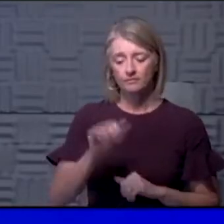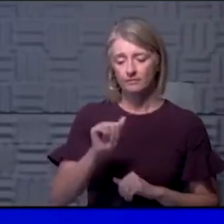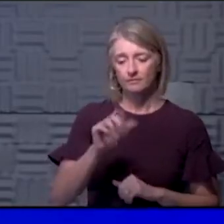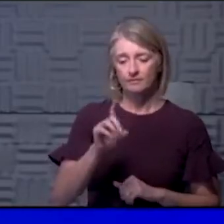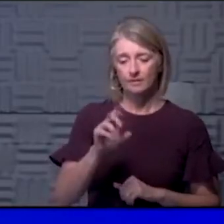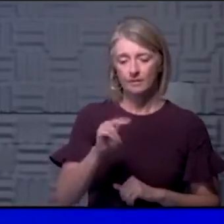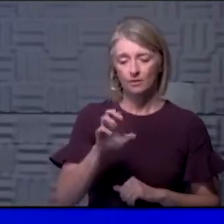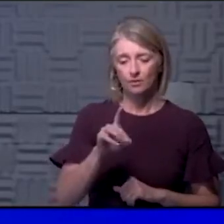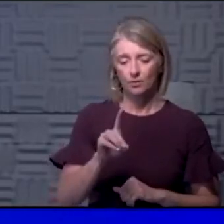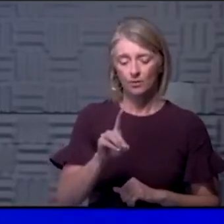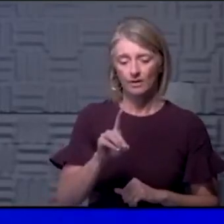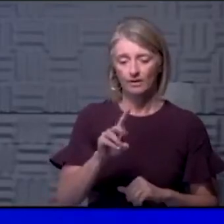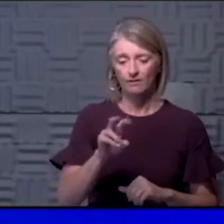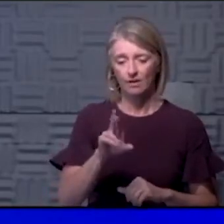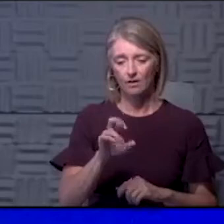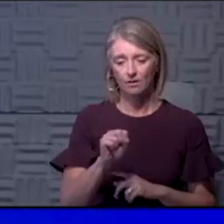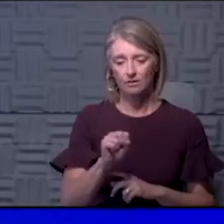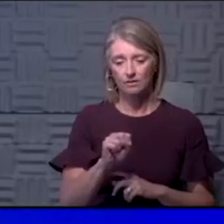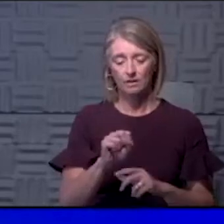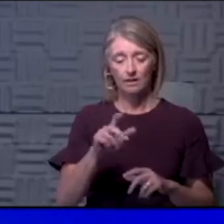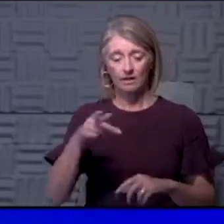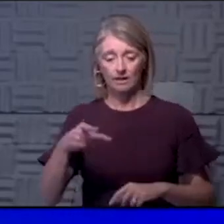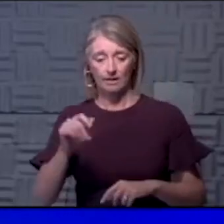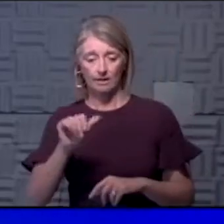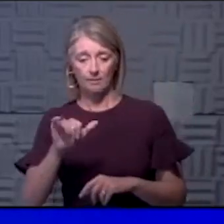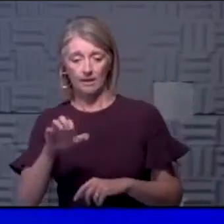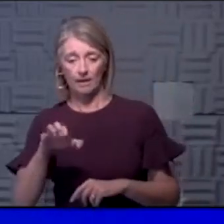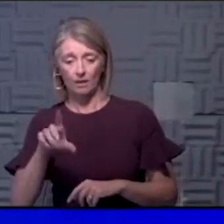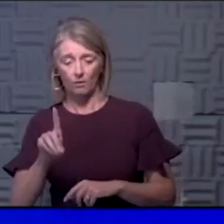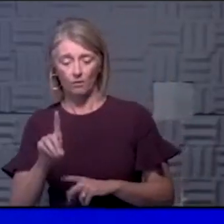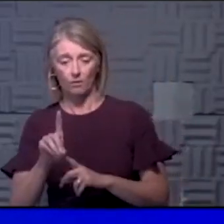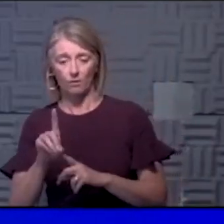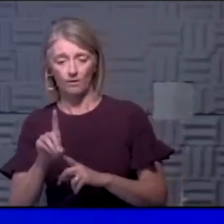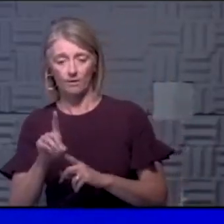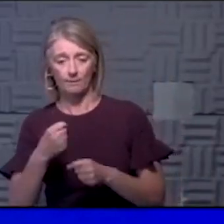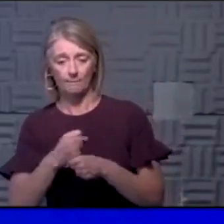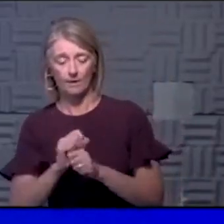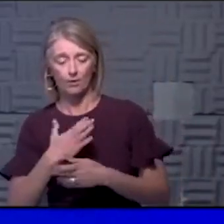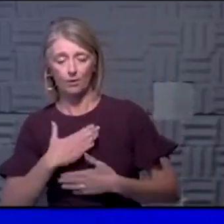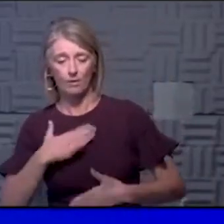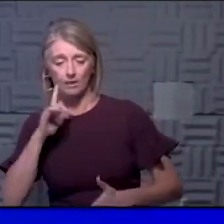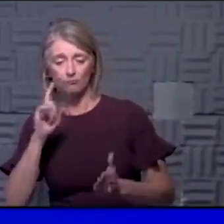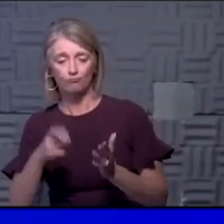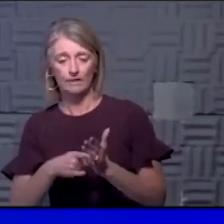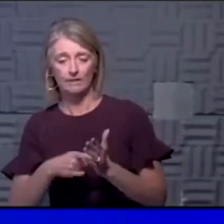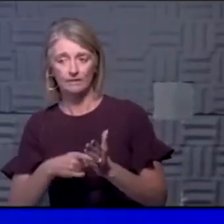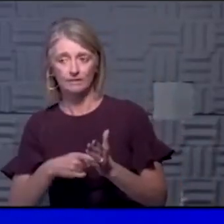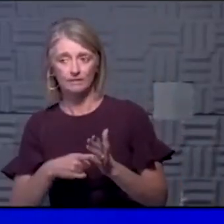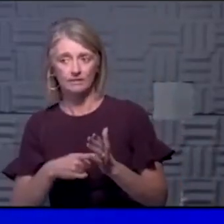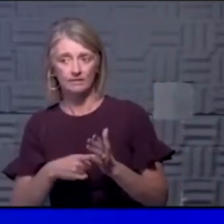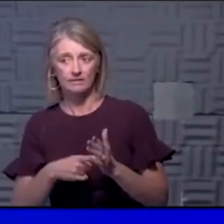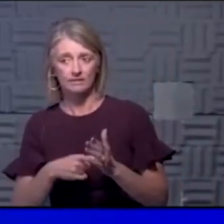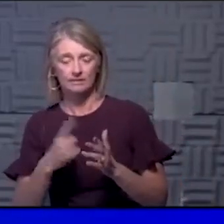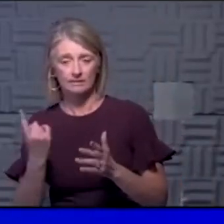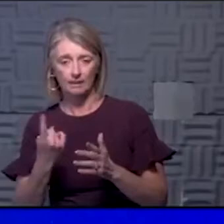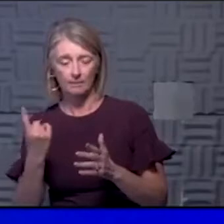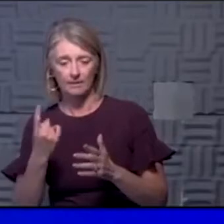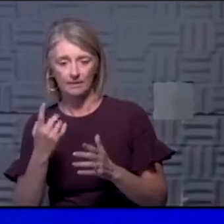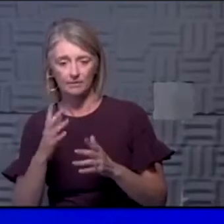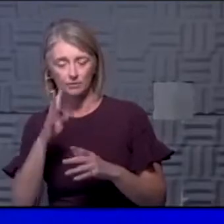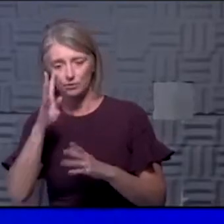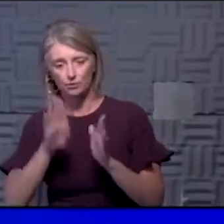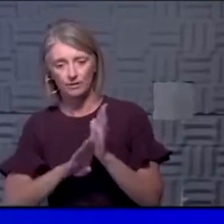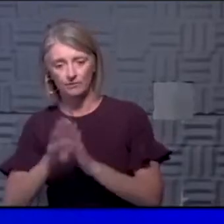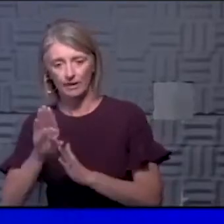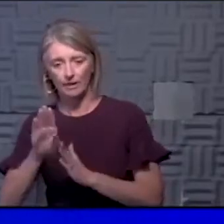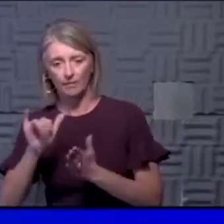adenovirus vector. Again, the payload, what we are trying to make your body recognize as foreign to develop the